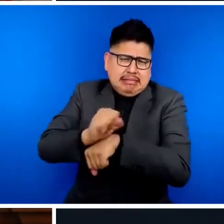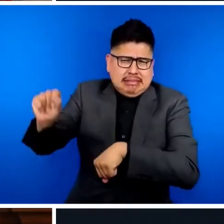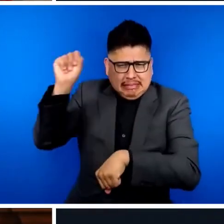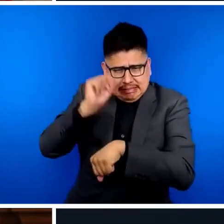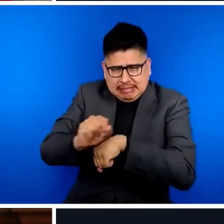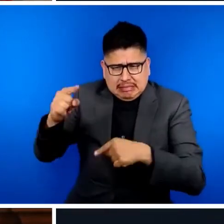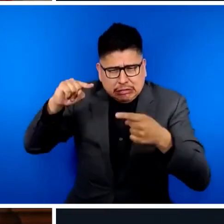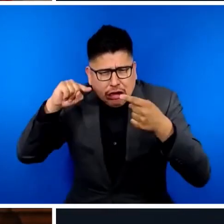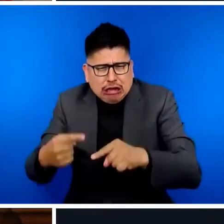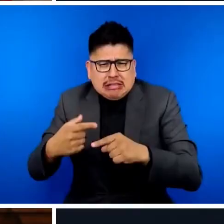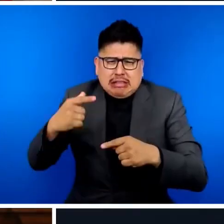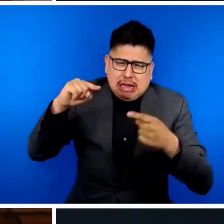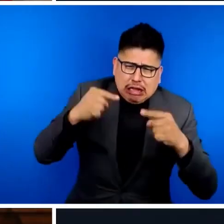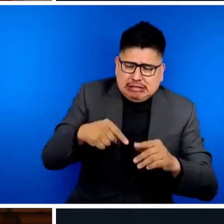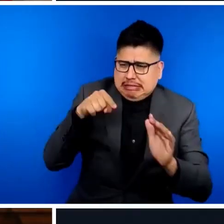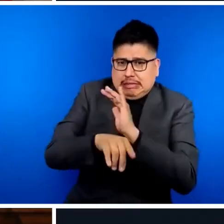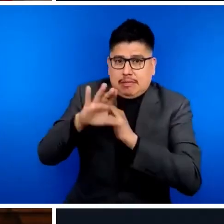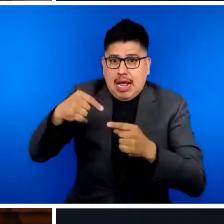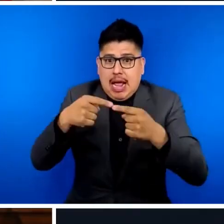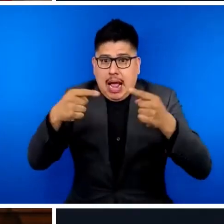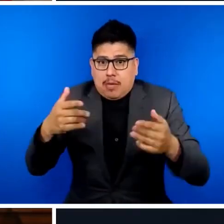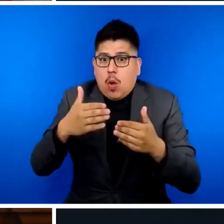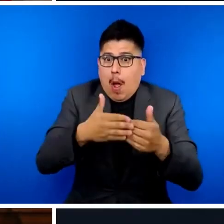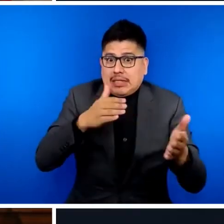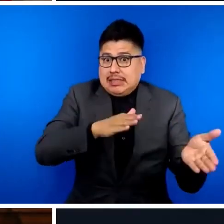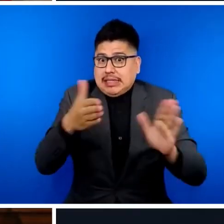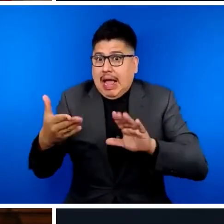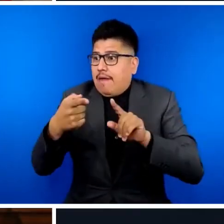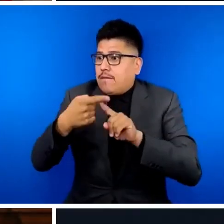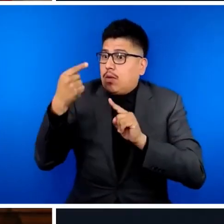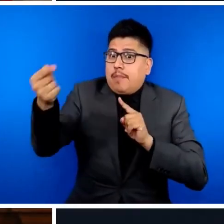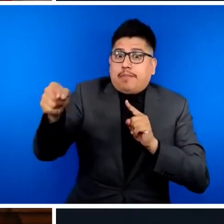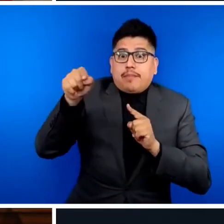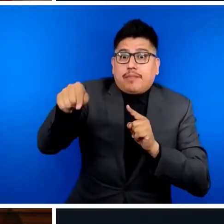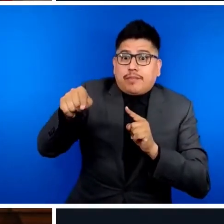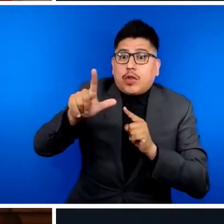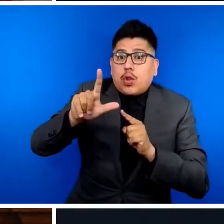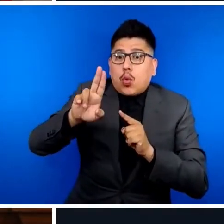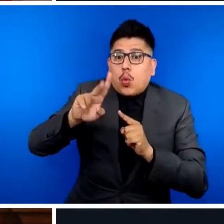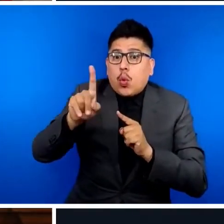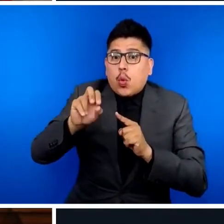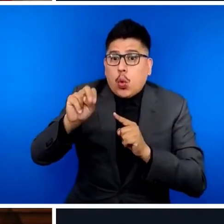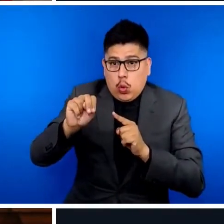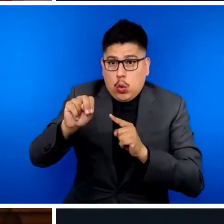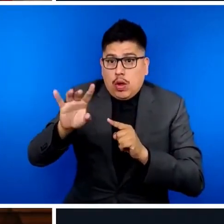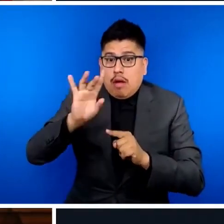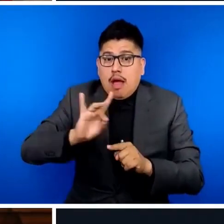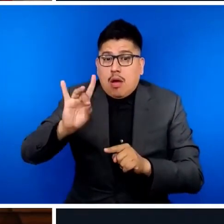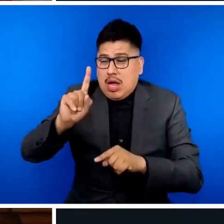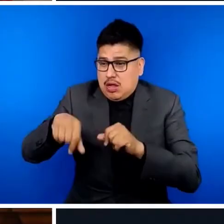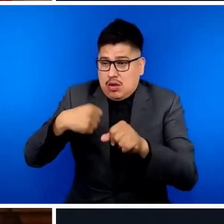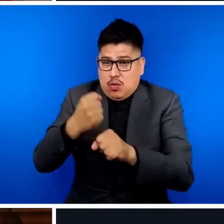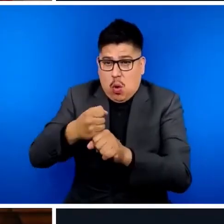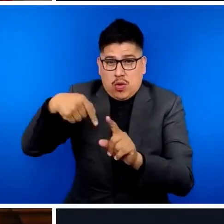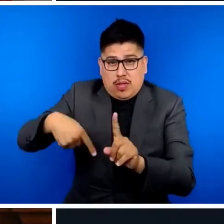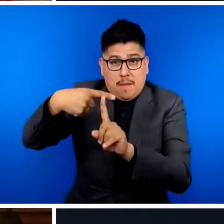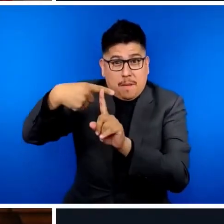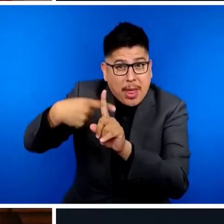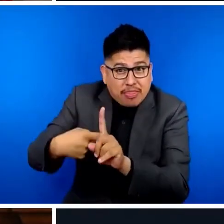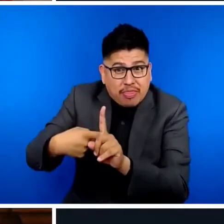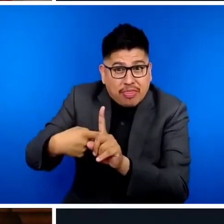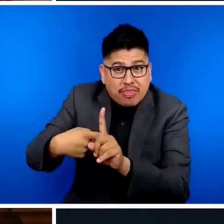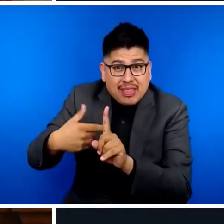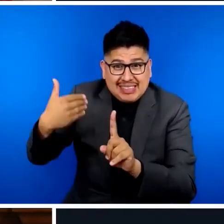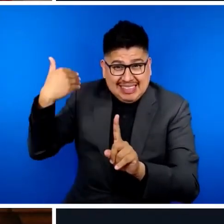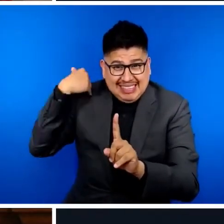Luzon. And 81 years ago this month, he liberated the largest internment camp in the Philippines, one